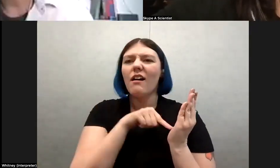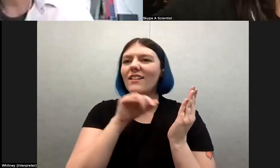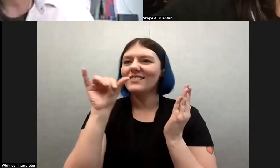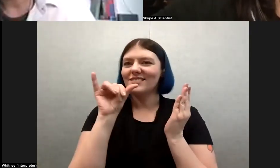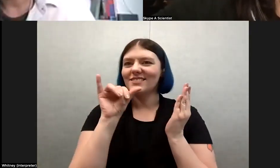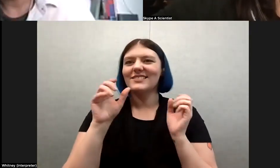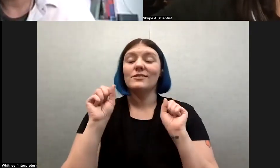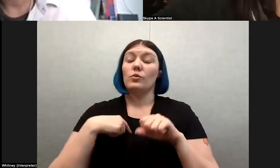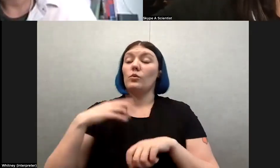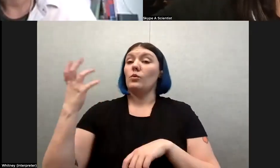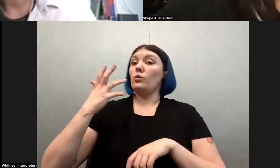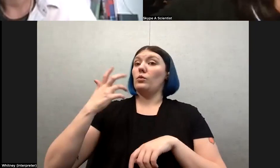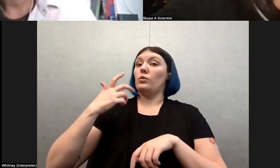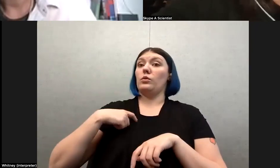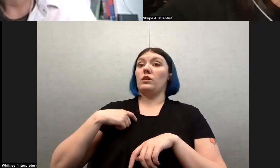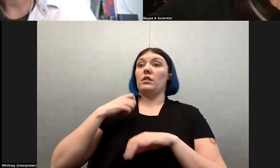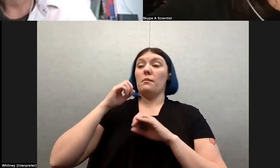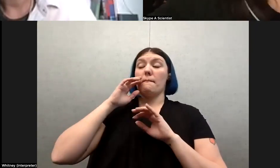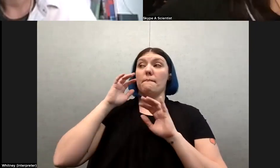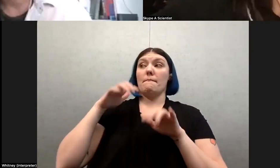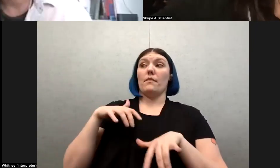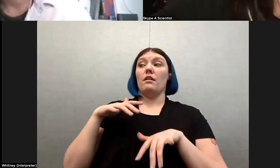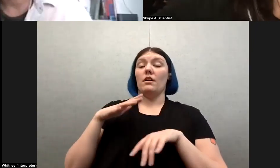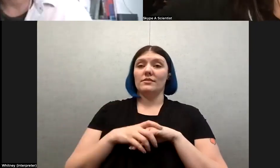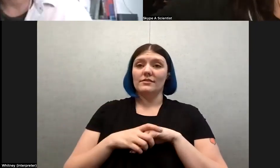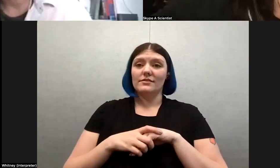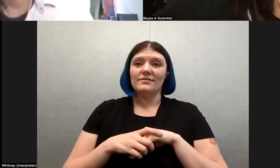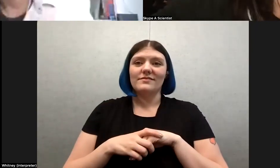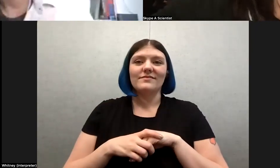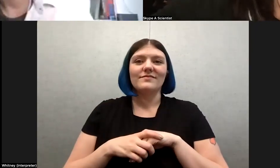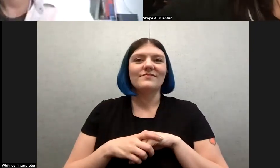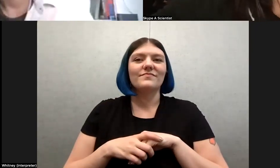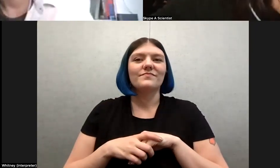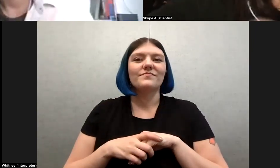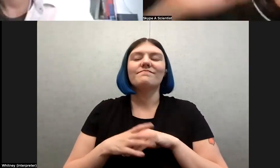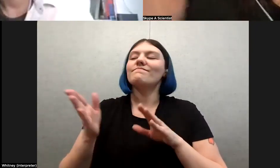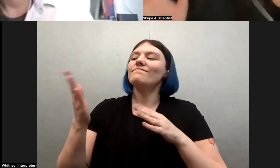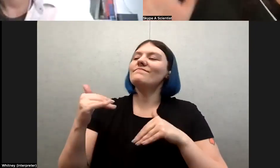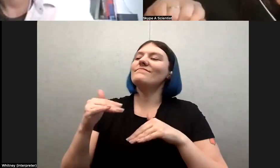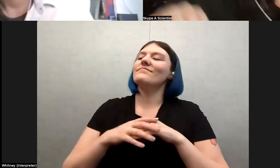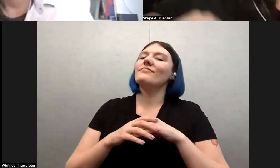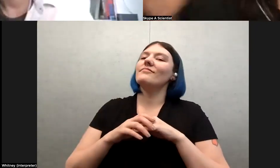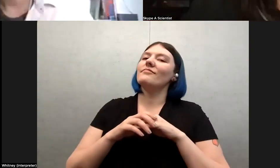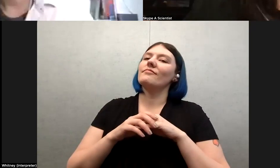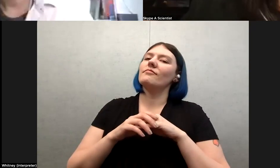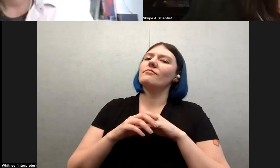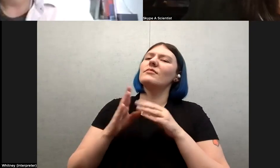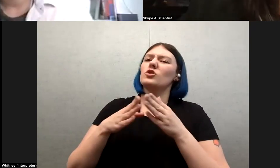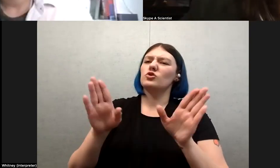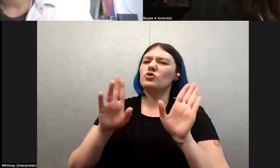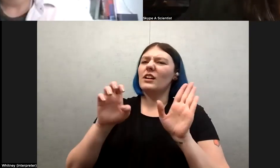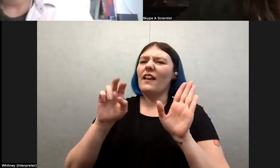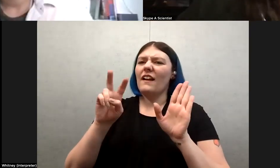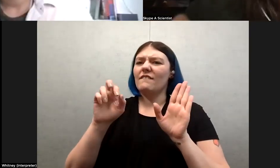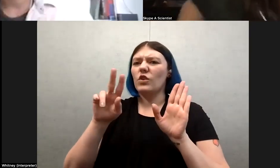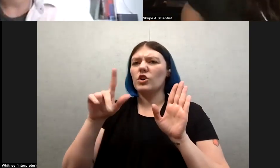And I have a lot of admiration for those folks. For sure. Awesome. Our next question is about the Everglades in general. So how big is the area